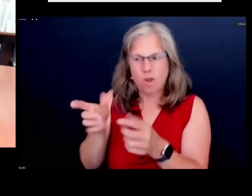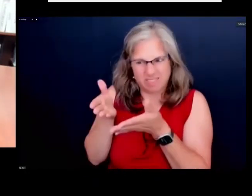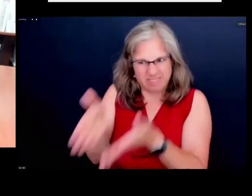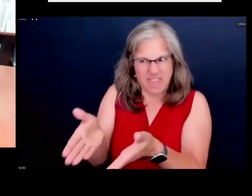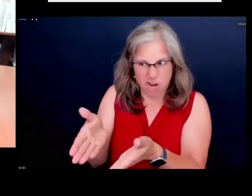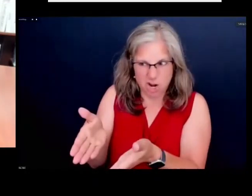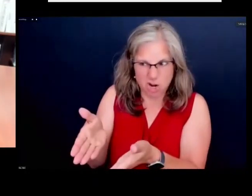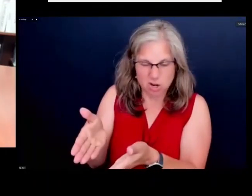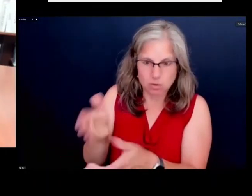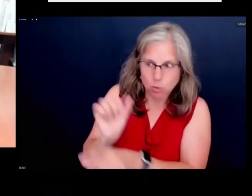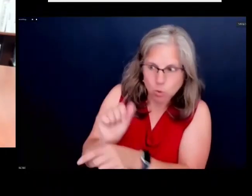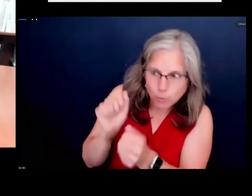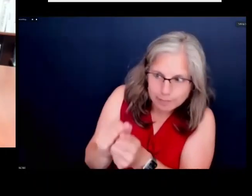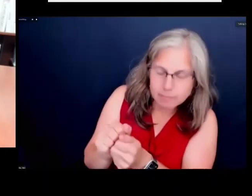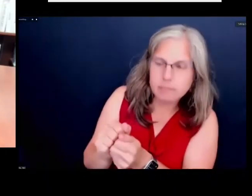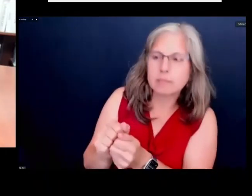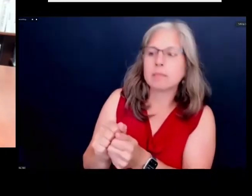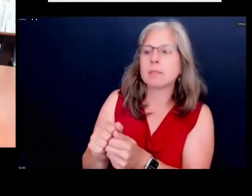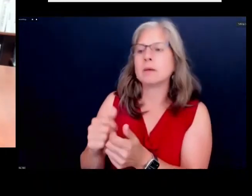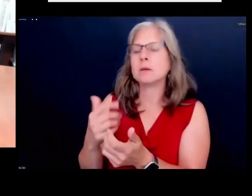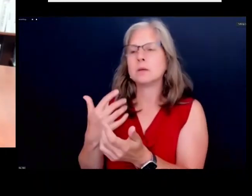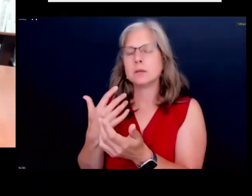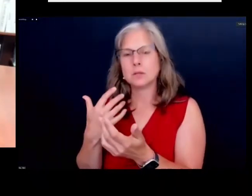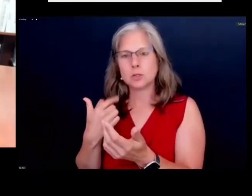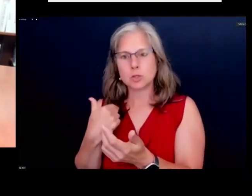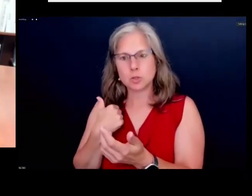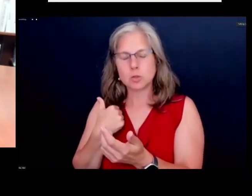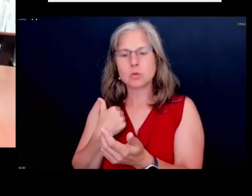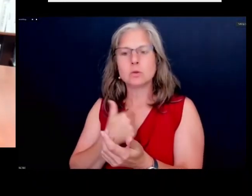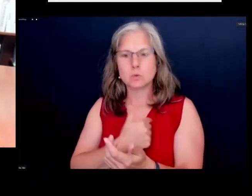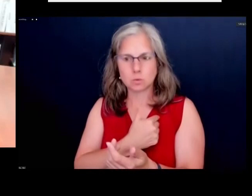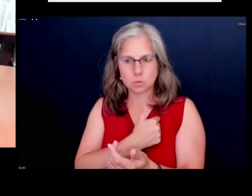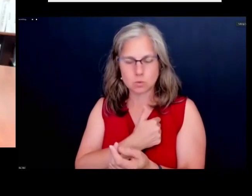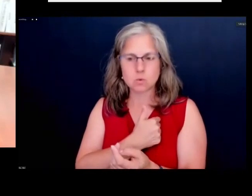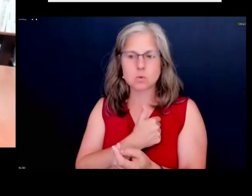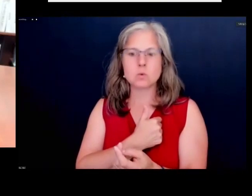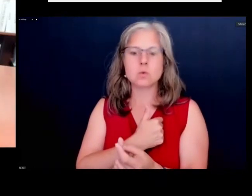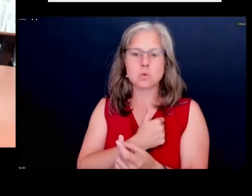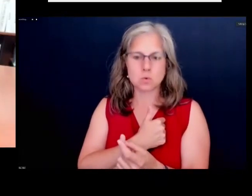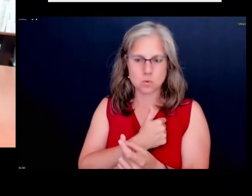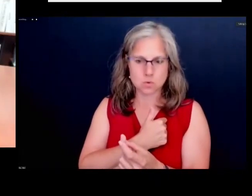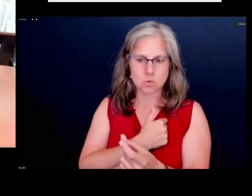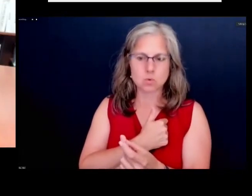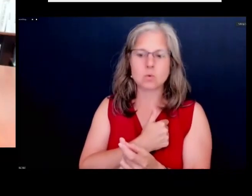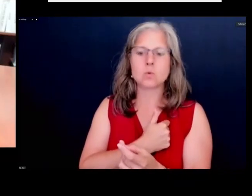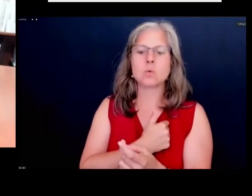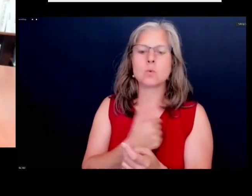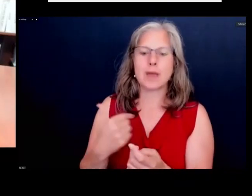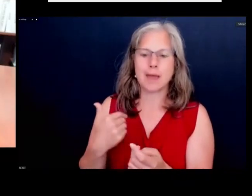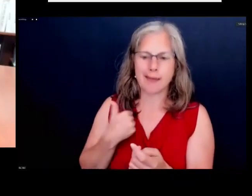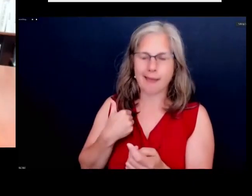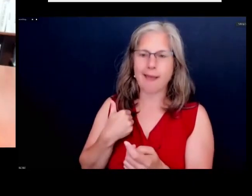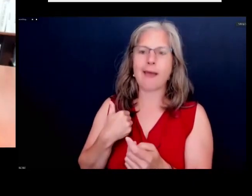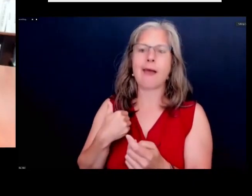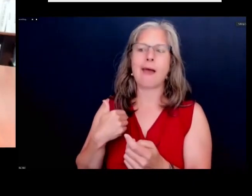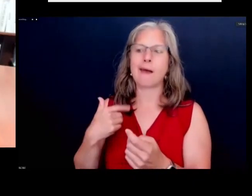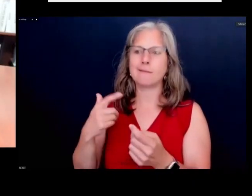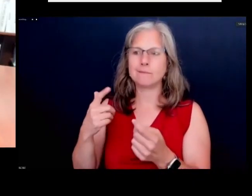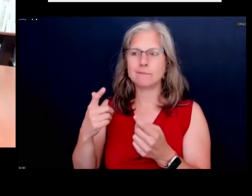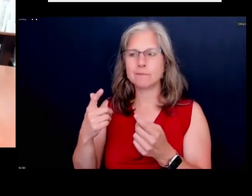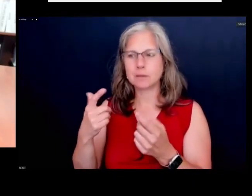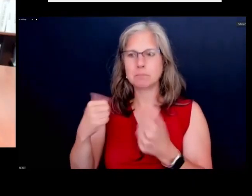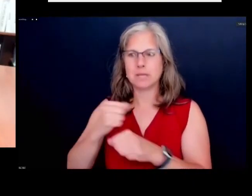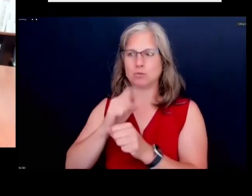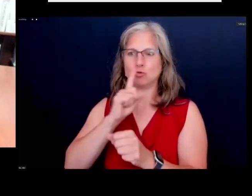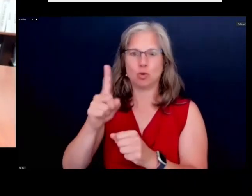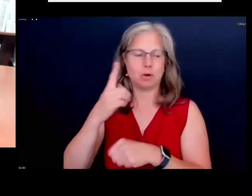have also worked at having an on-site vaccination opportunity